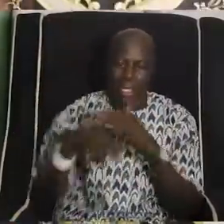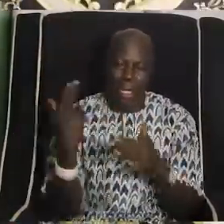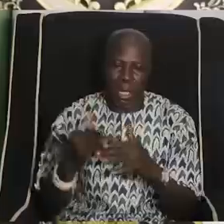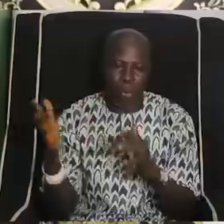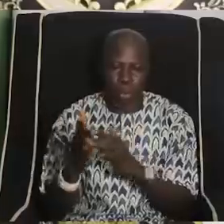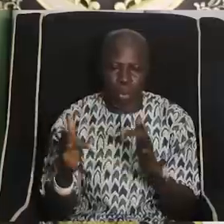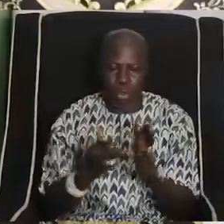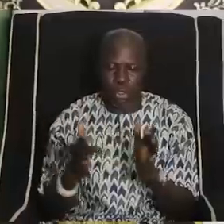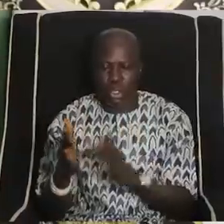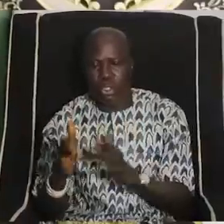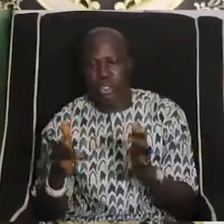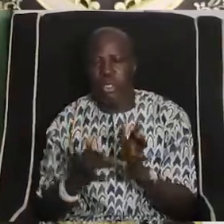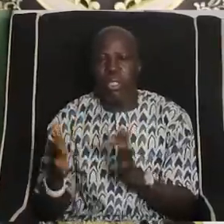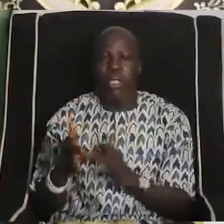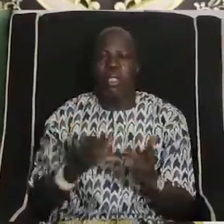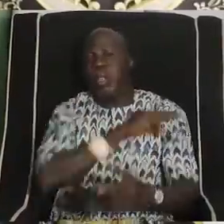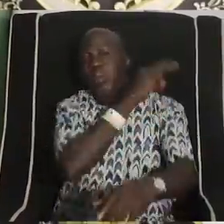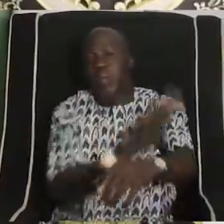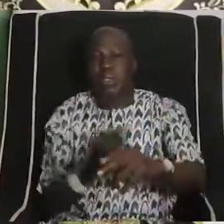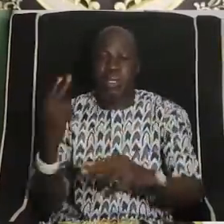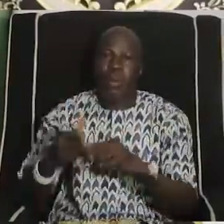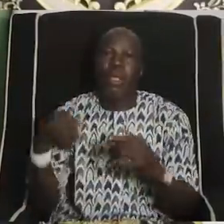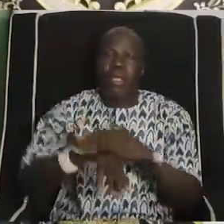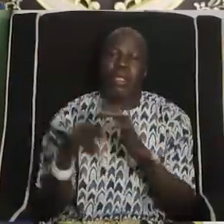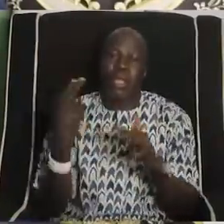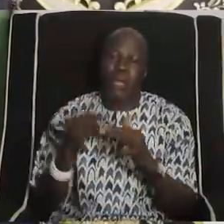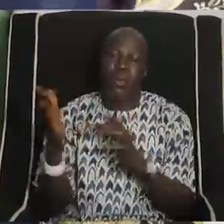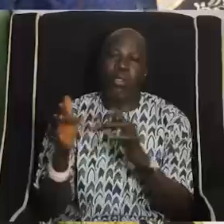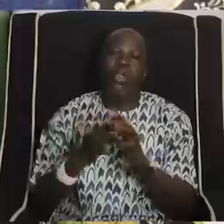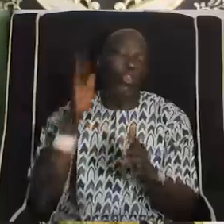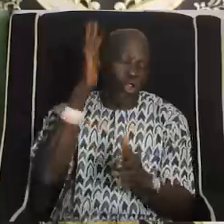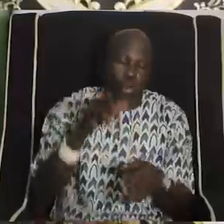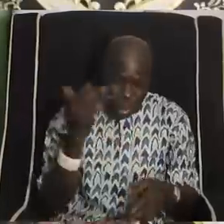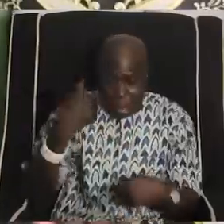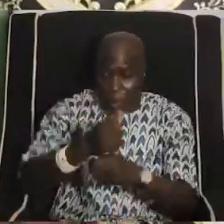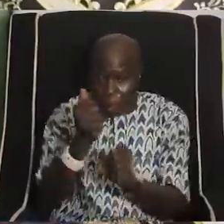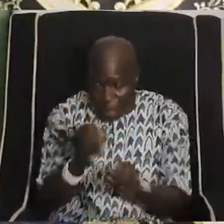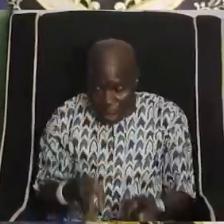holy tell you about that. No, call Jesus, no, the war on the law.